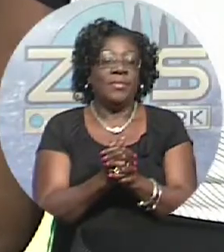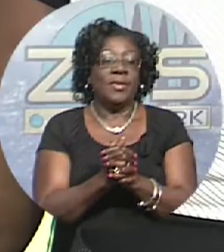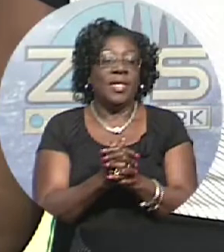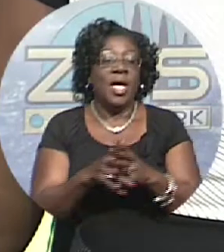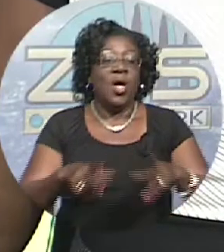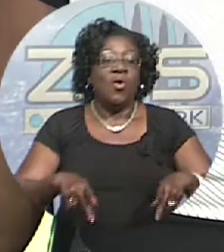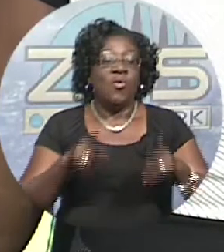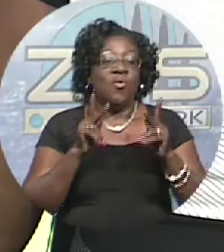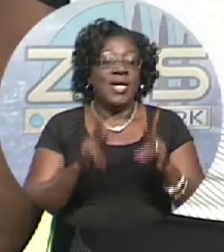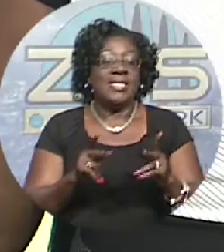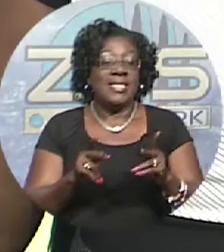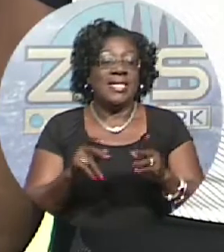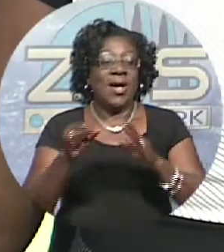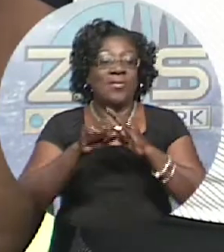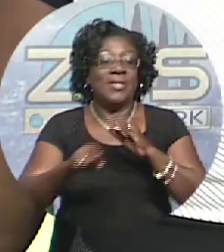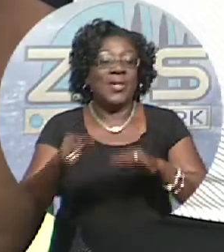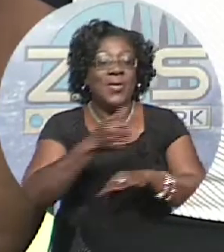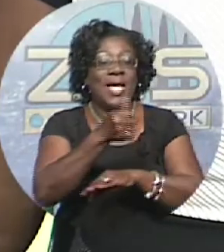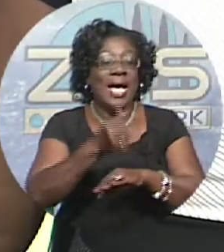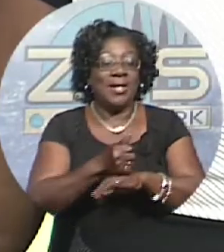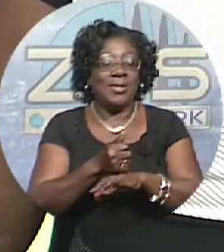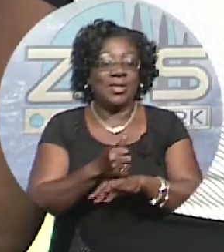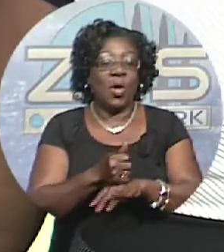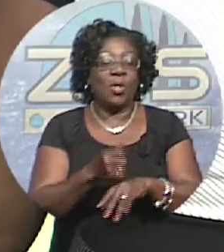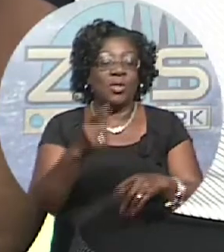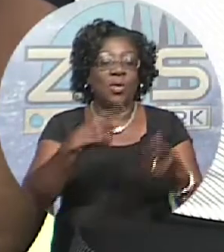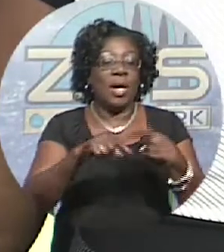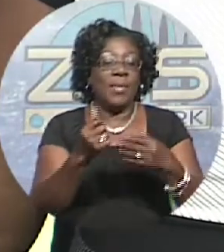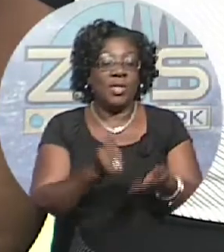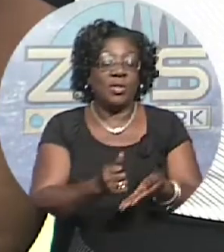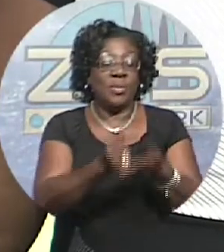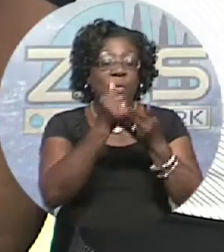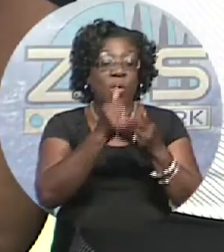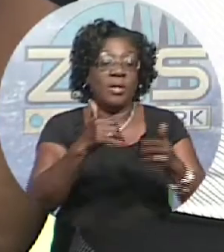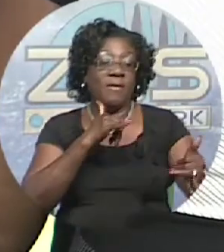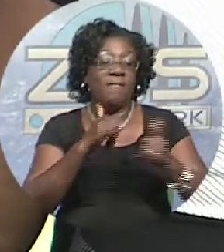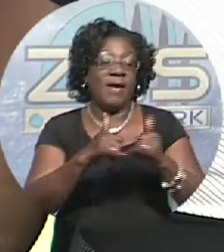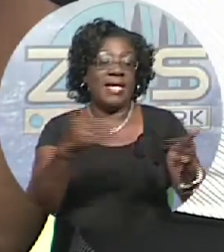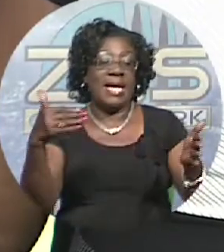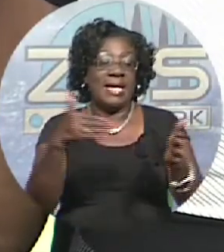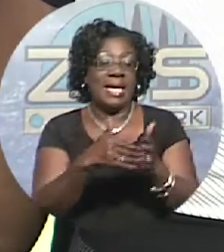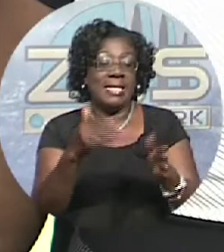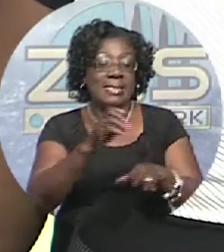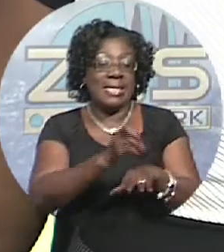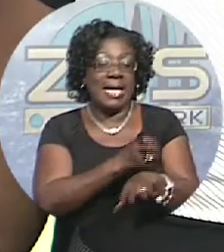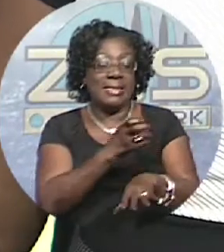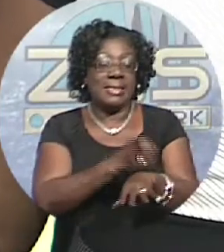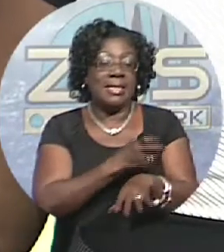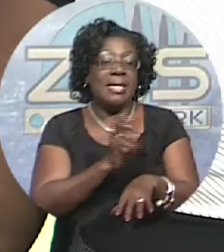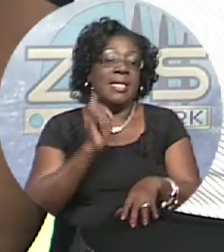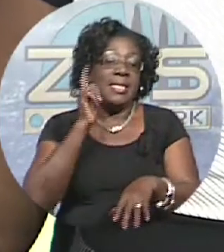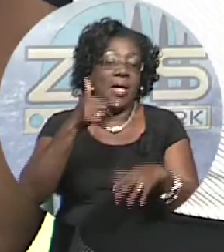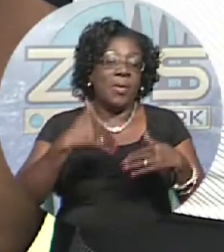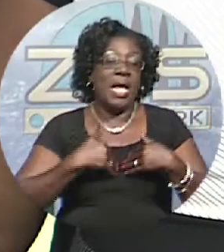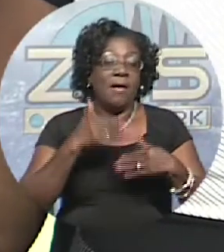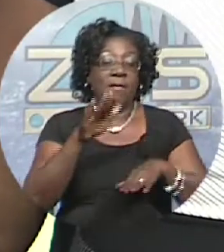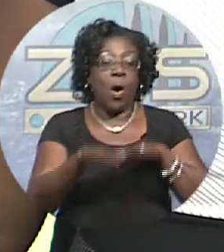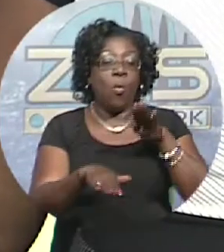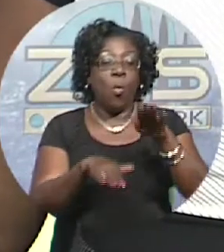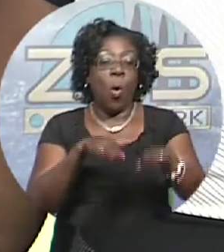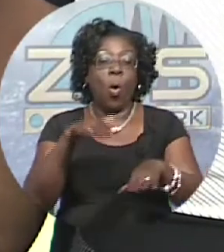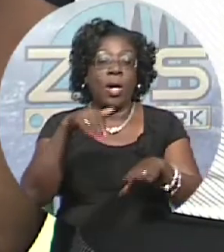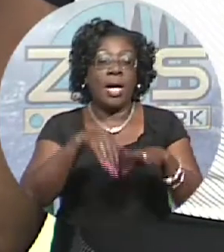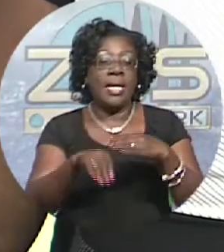of South Andros also teaming up to fight against cancer. They will participate in a walkathon in that community tomorrow with Monday. President of the